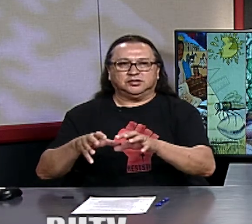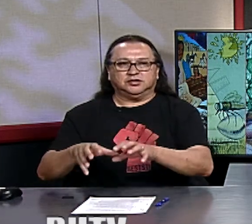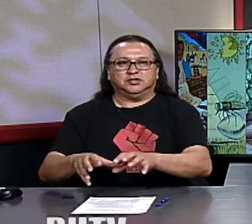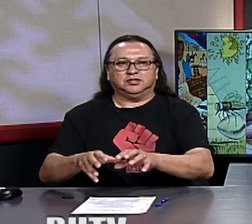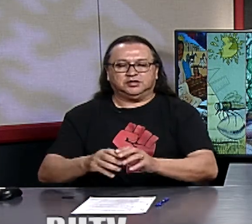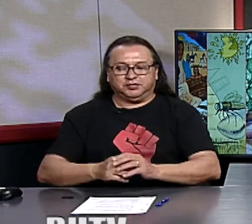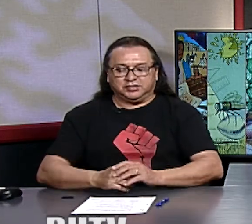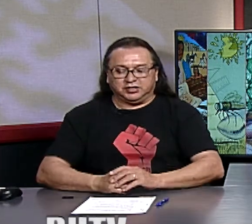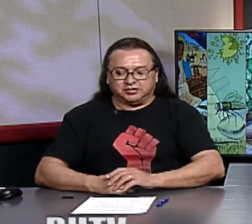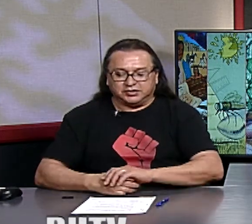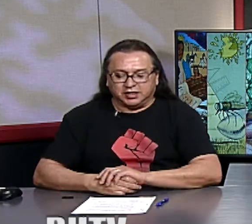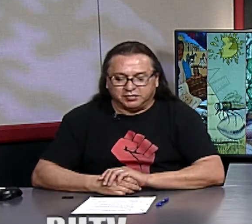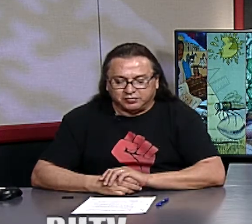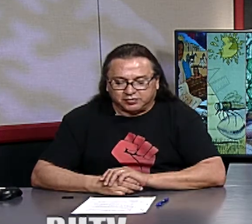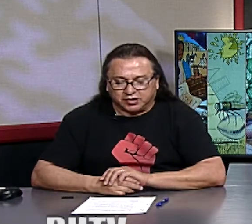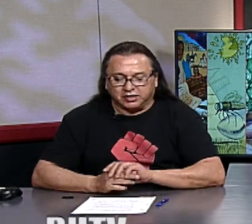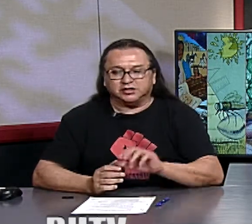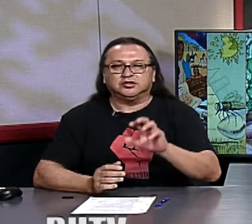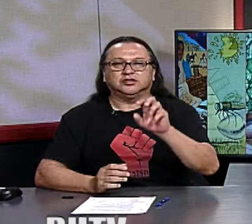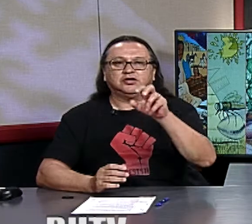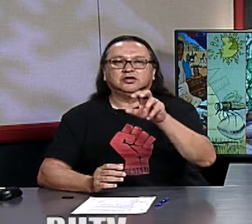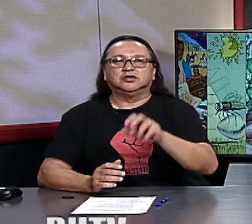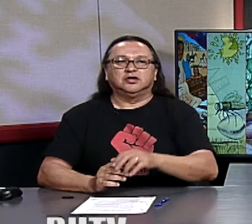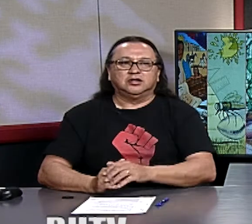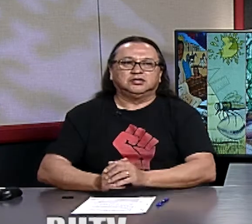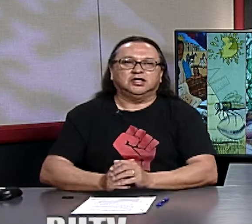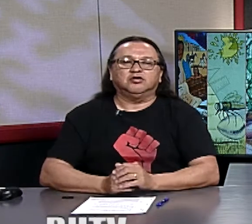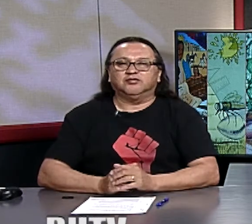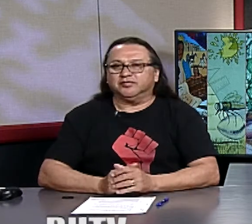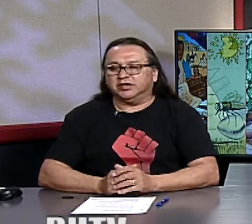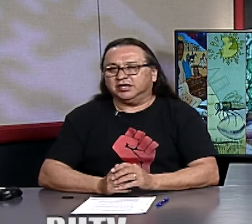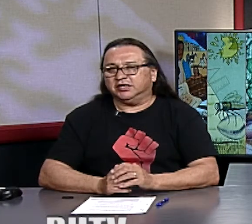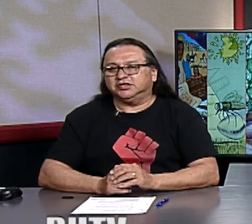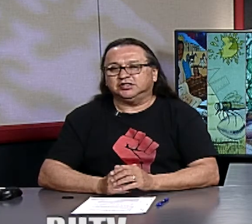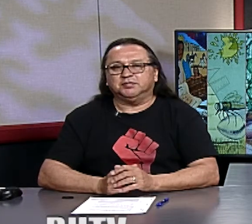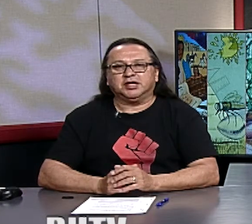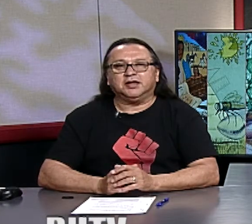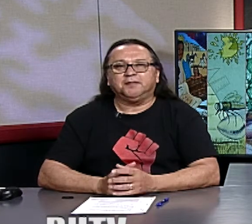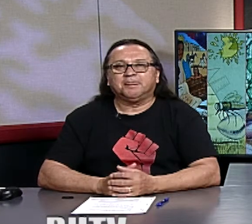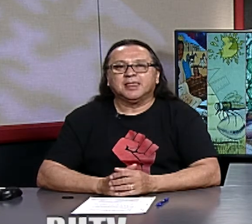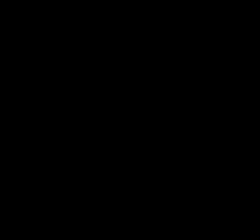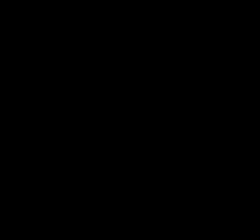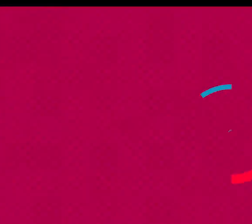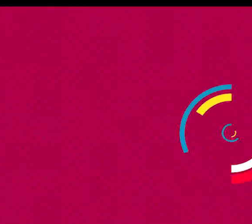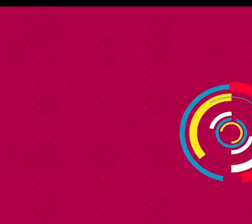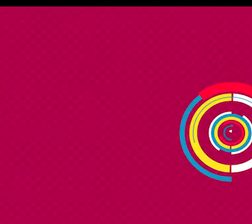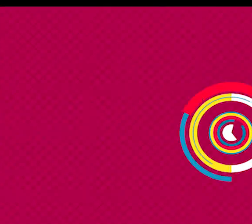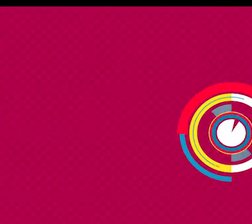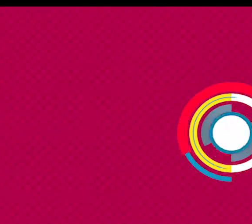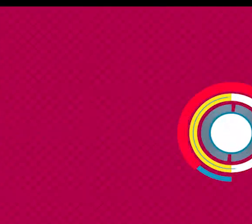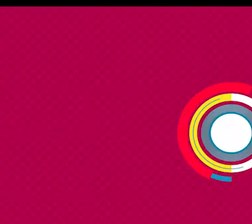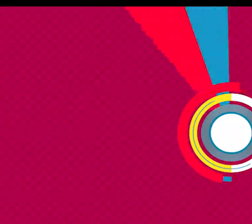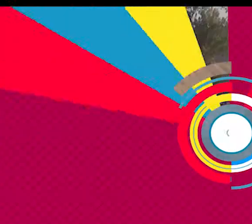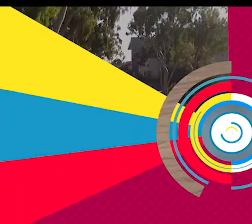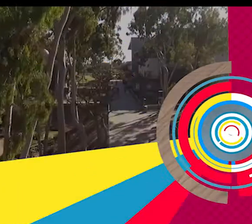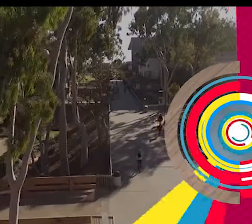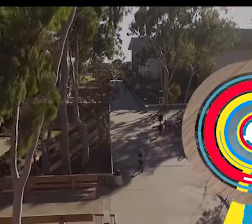concludes this particular segment with regards to the takeover of the Gran Chichimeca.